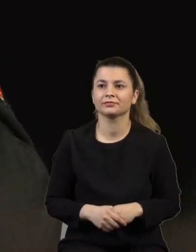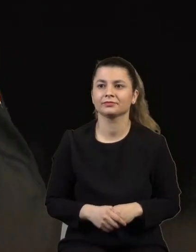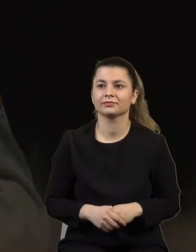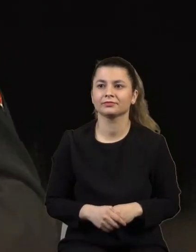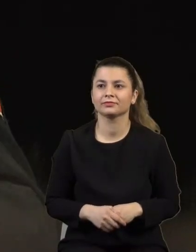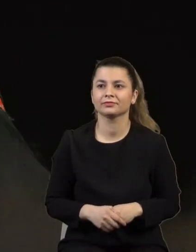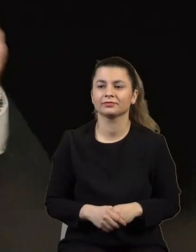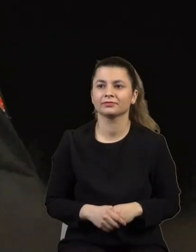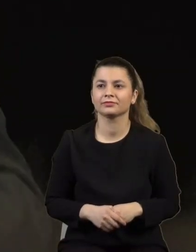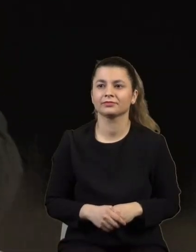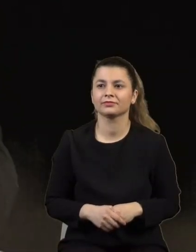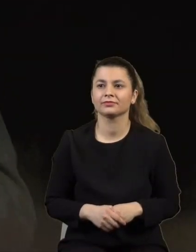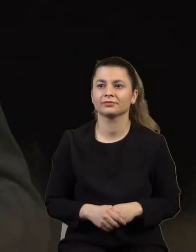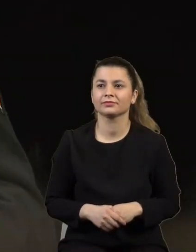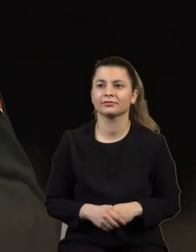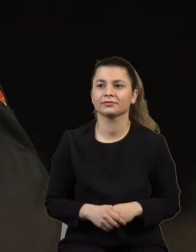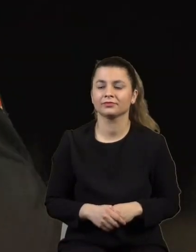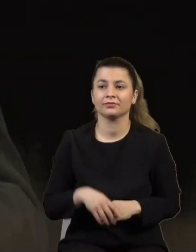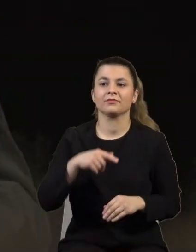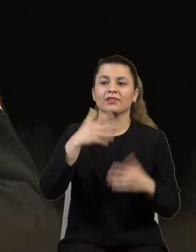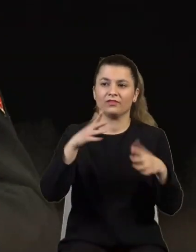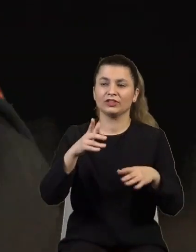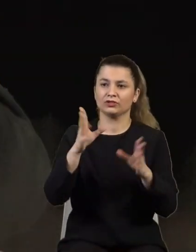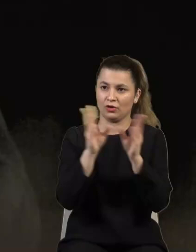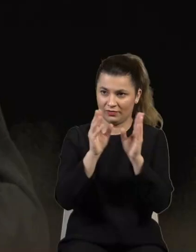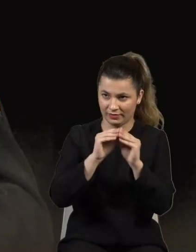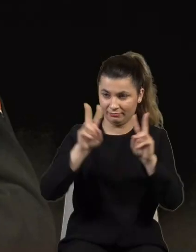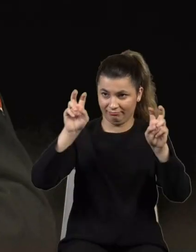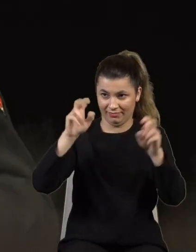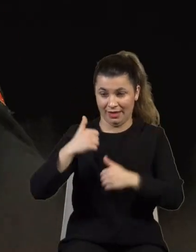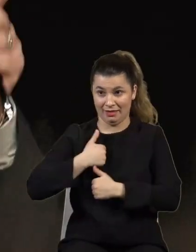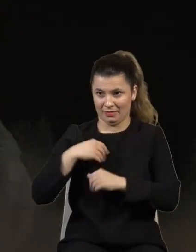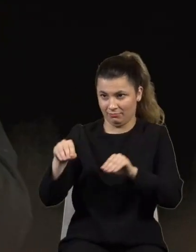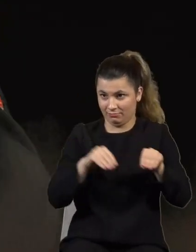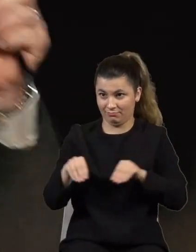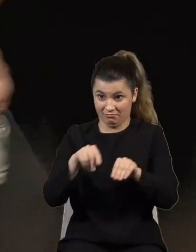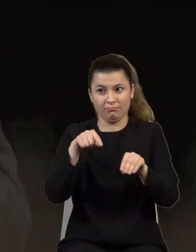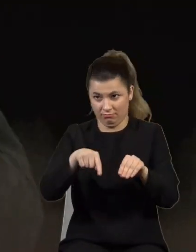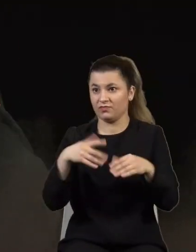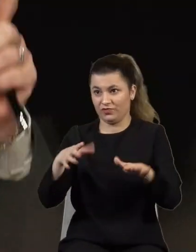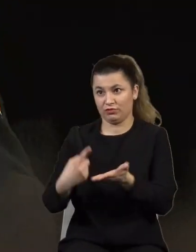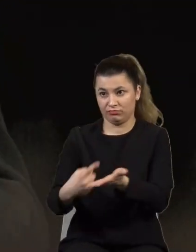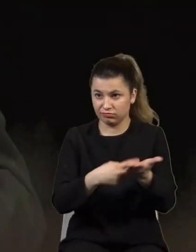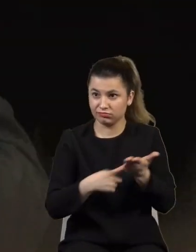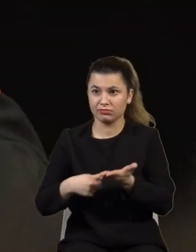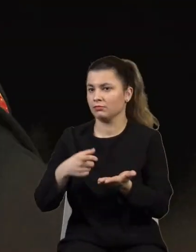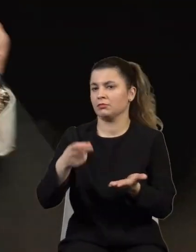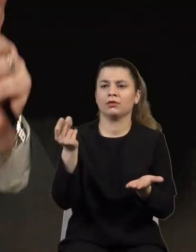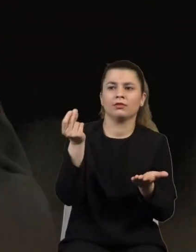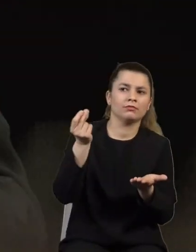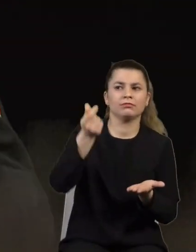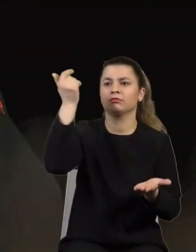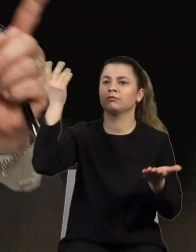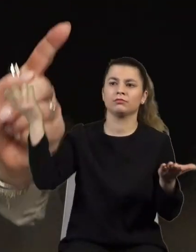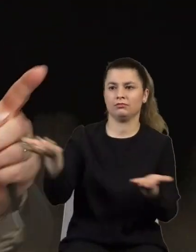not a one-shot going from the west to the east or north-south or south-north. It's continuous, because you have to